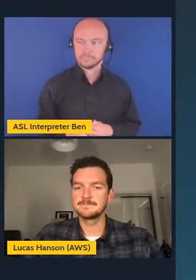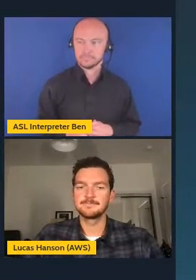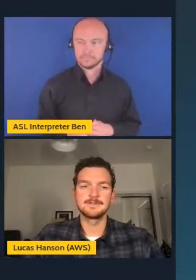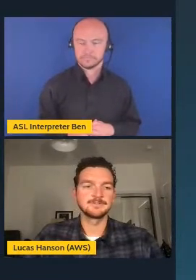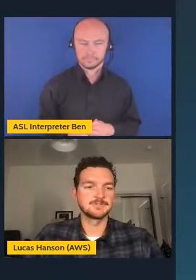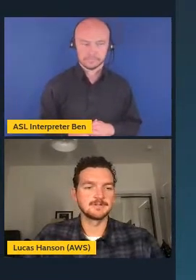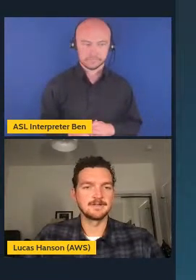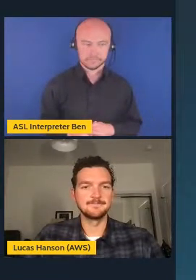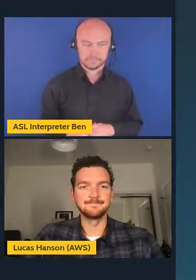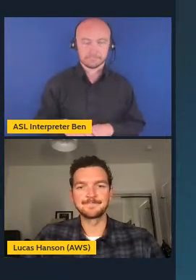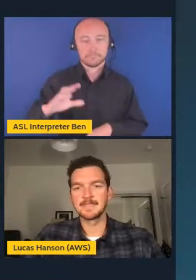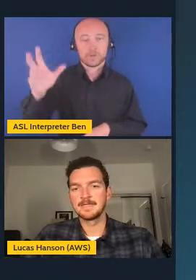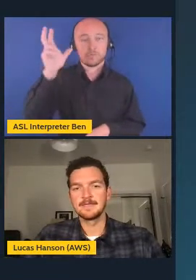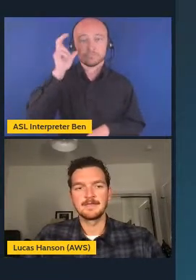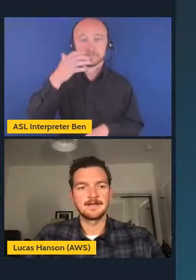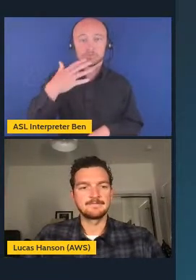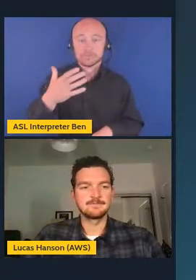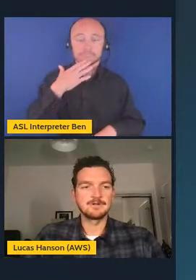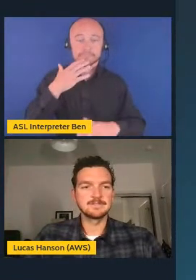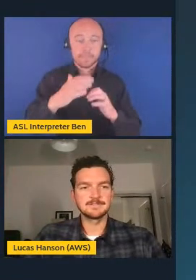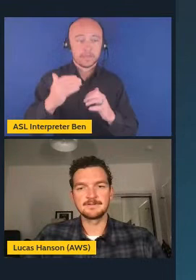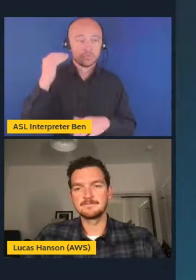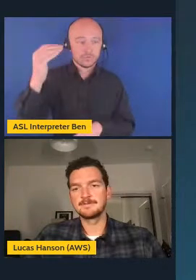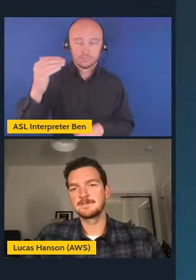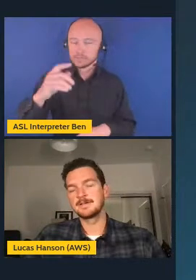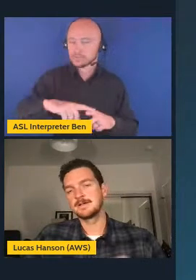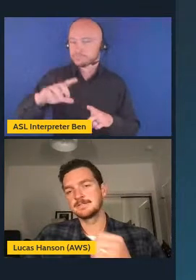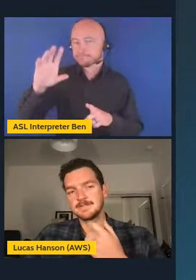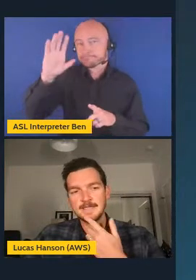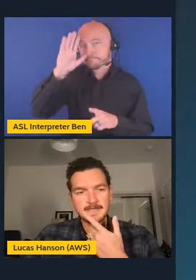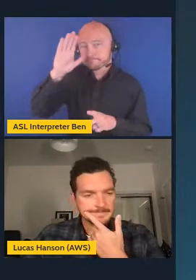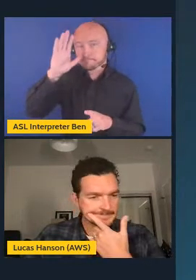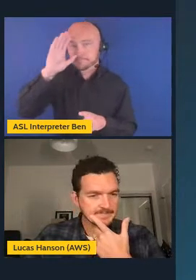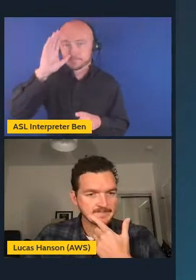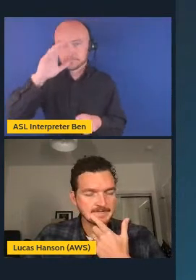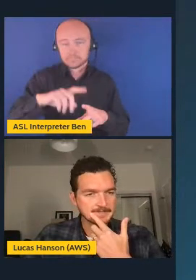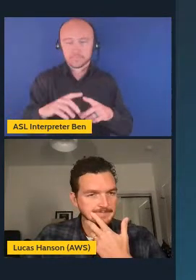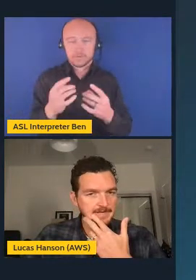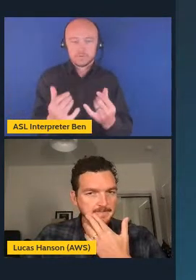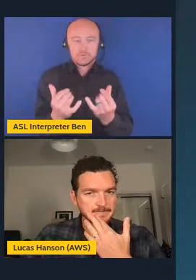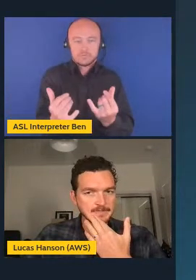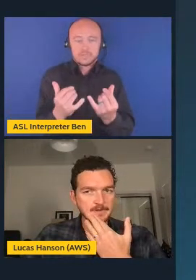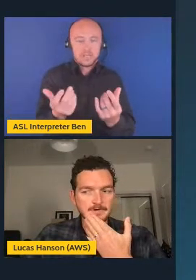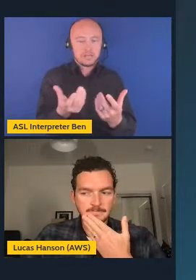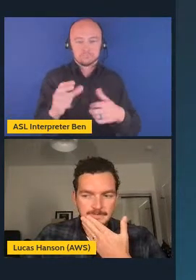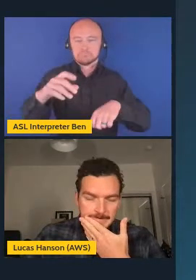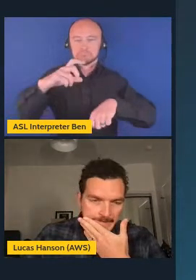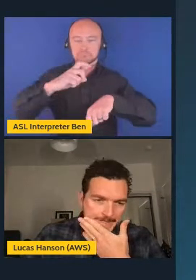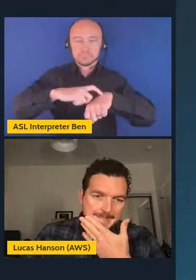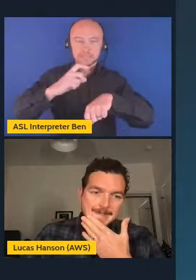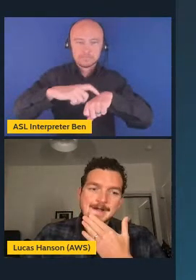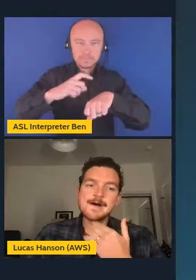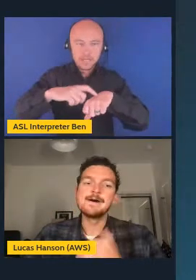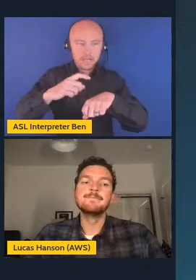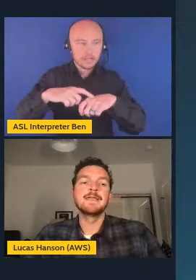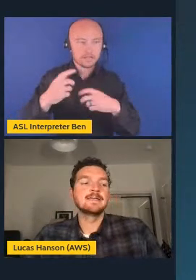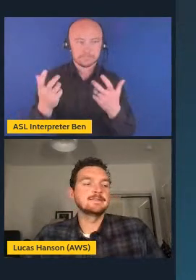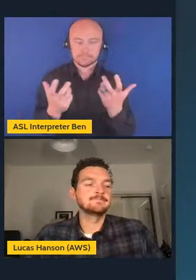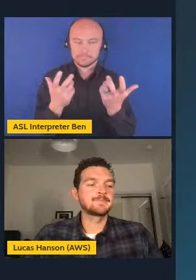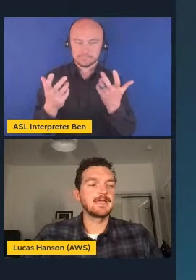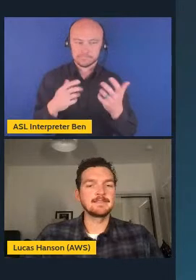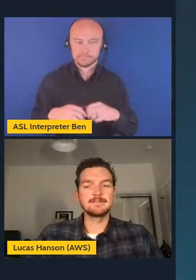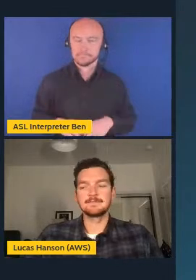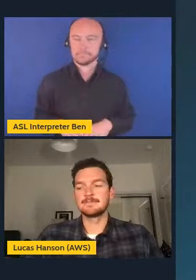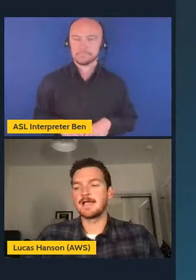Thank you so much. Hi, everyone. So today I'm just going to take some time to go over